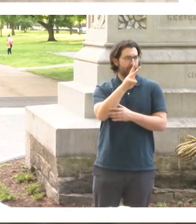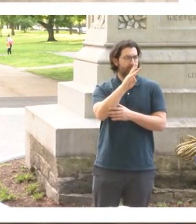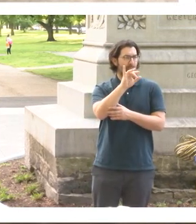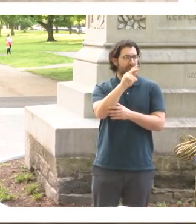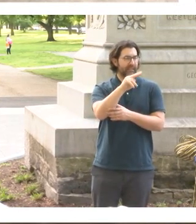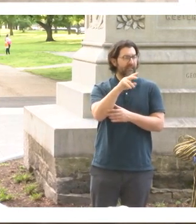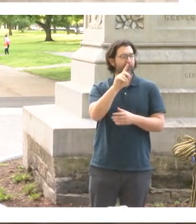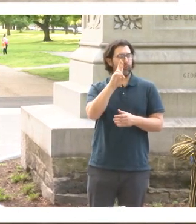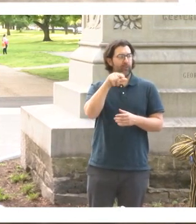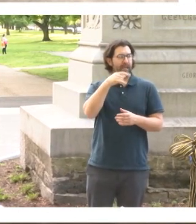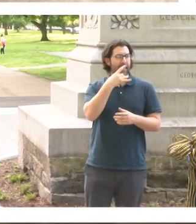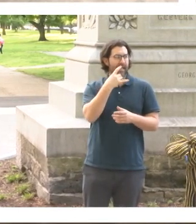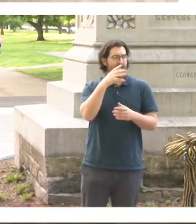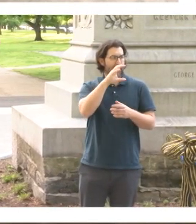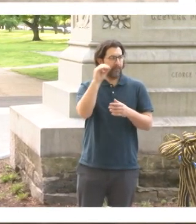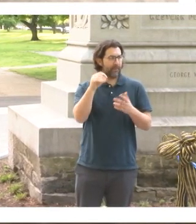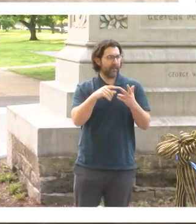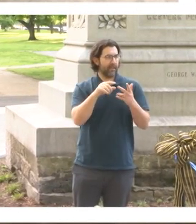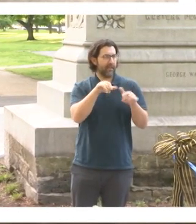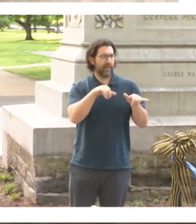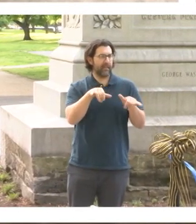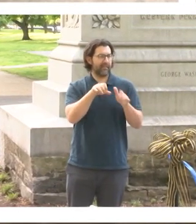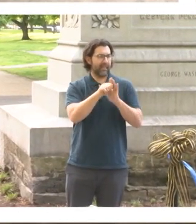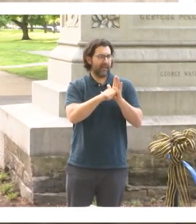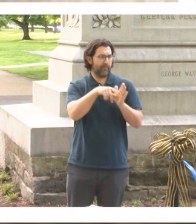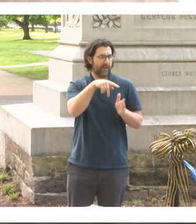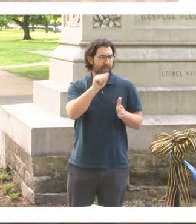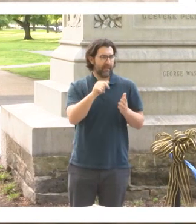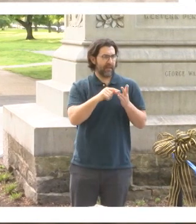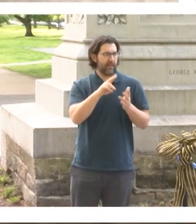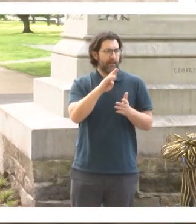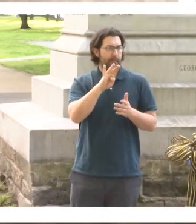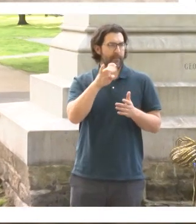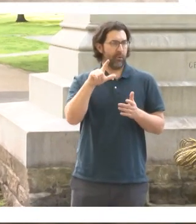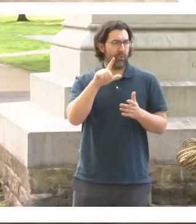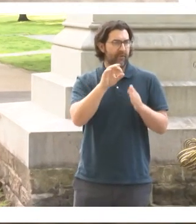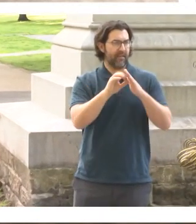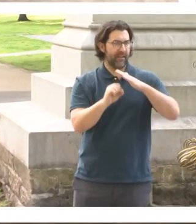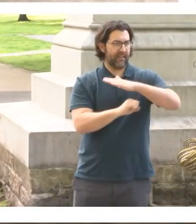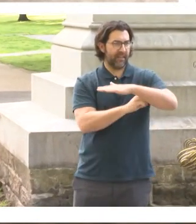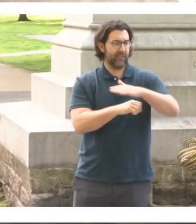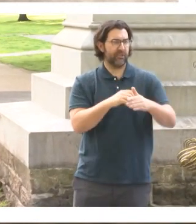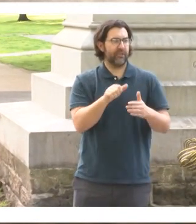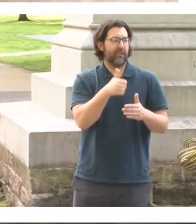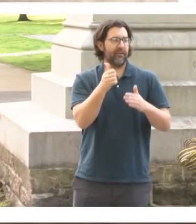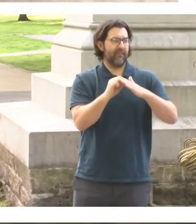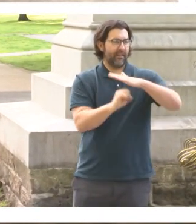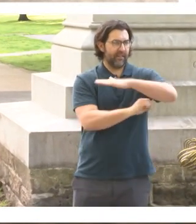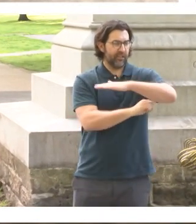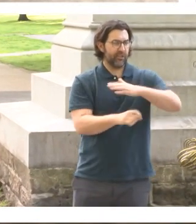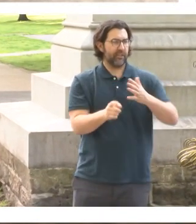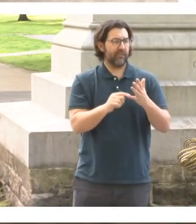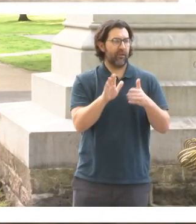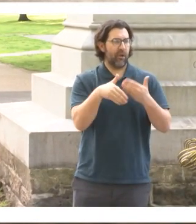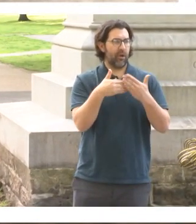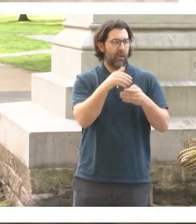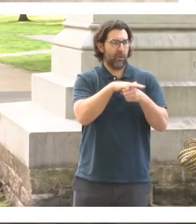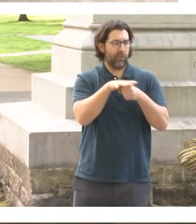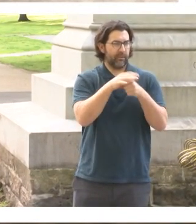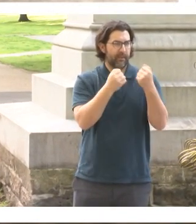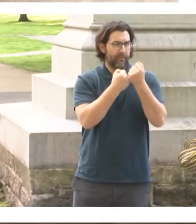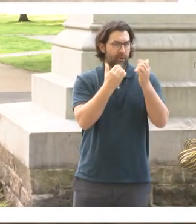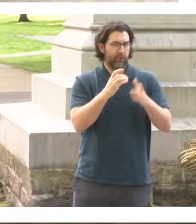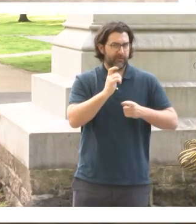Duquesne Light Company, the Commonwealth of Pennsylvania, the Buell Foundation, the Qualcomm Foundation, and all local supporters